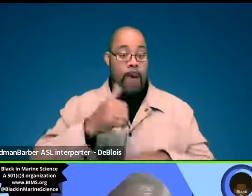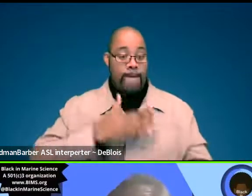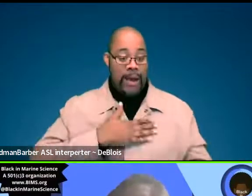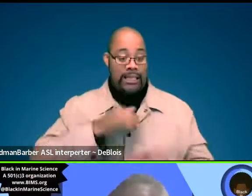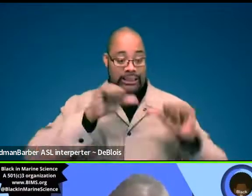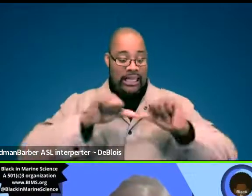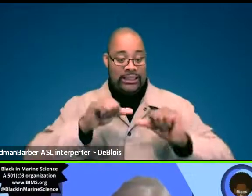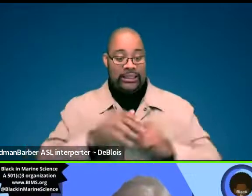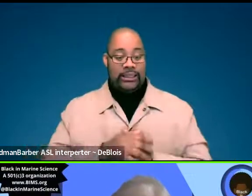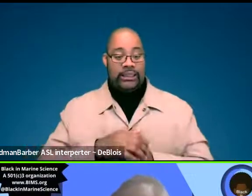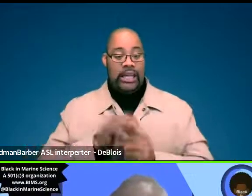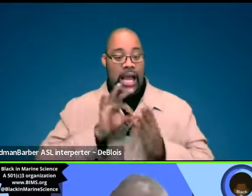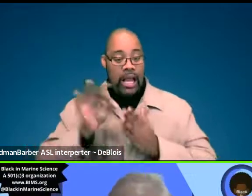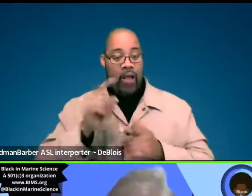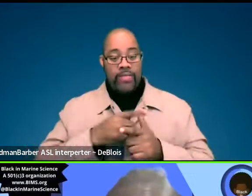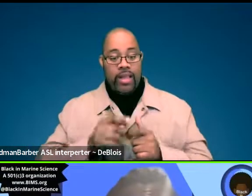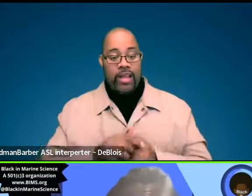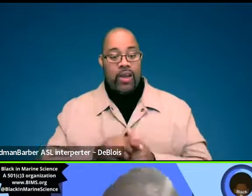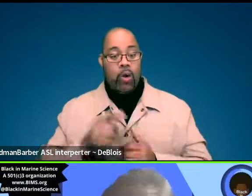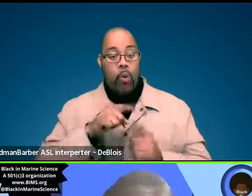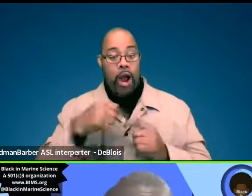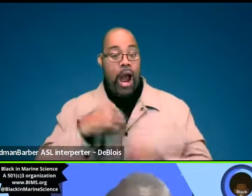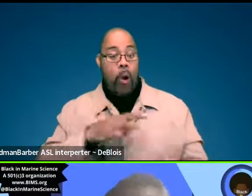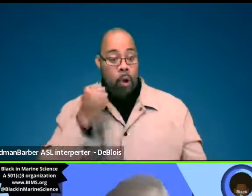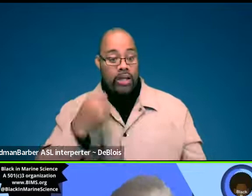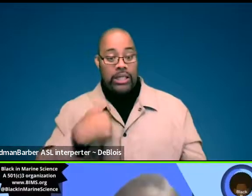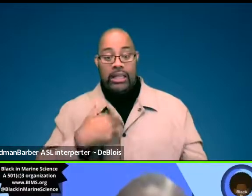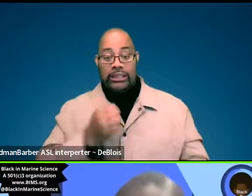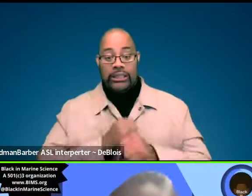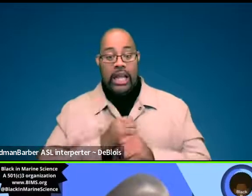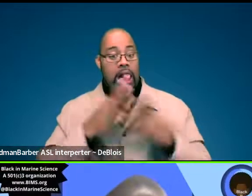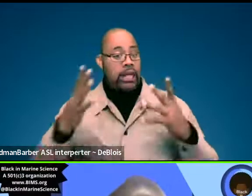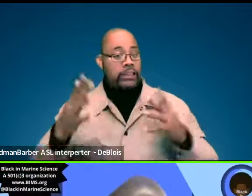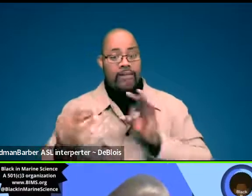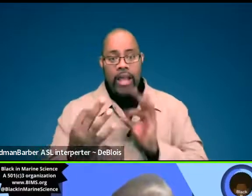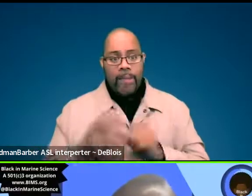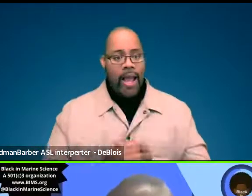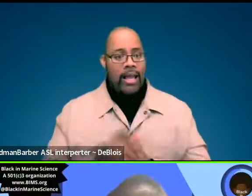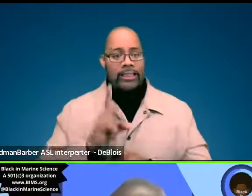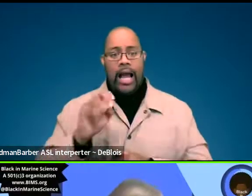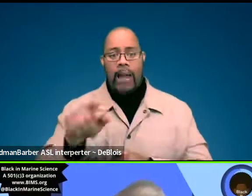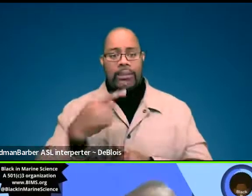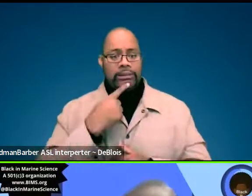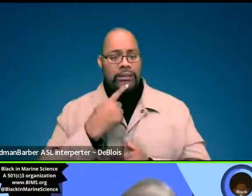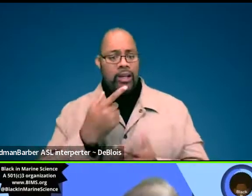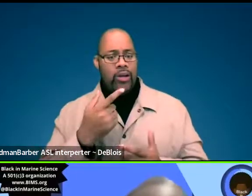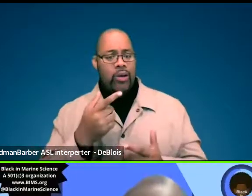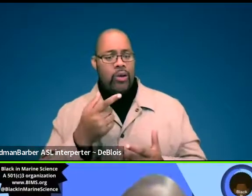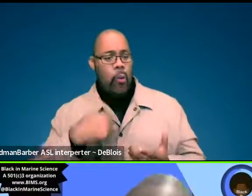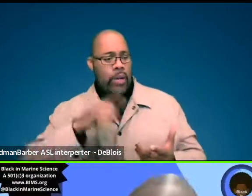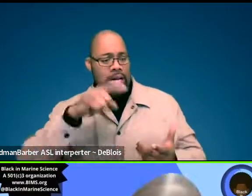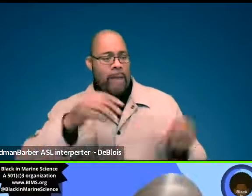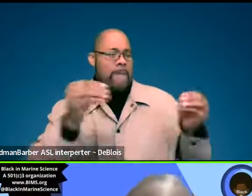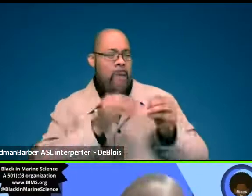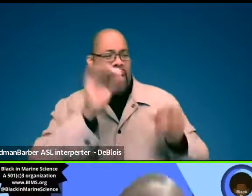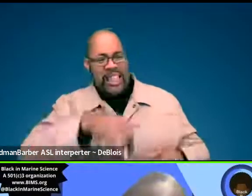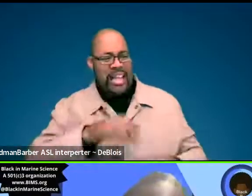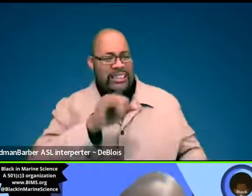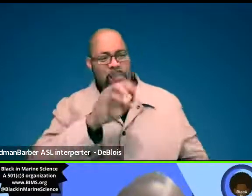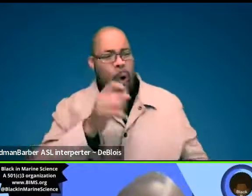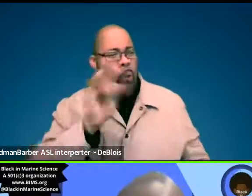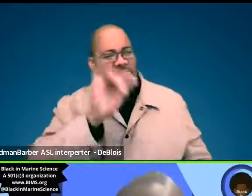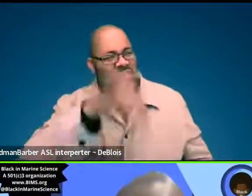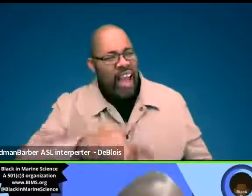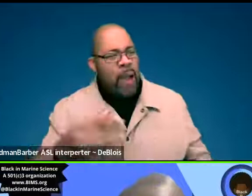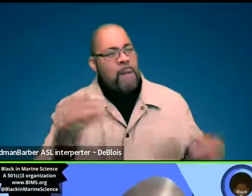Scientist Symone account. And when I was getting lots of feedback. Diamond would be like, we need more of this, Symone. Where's